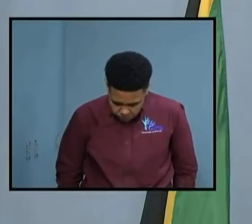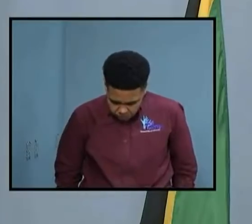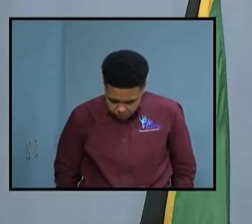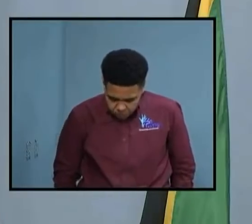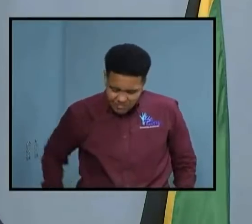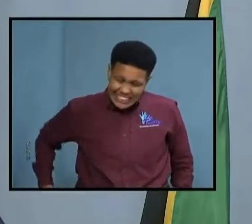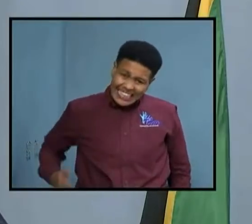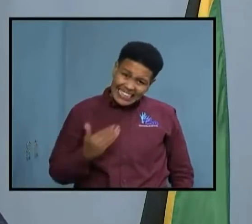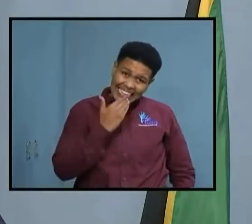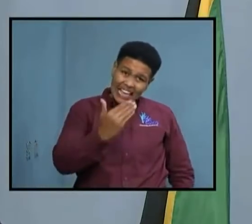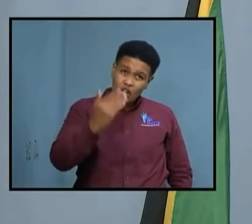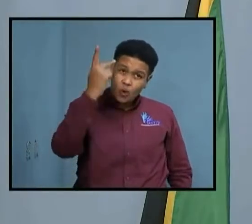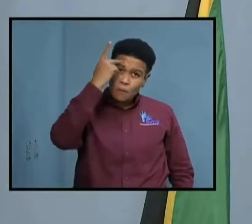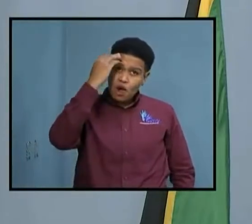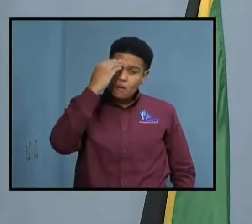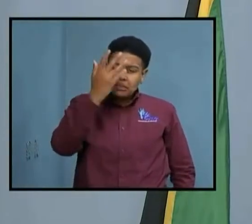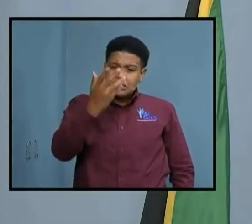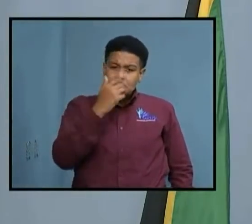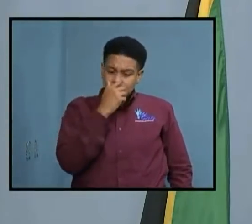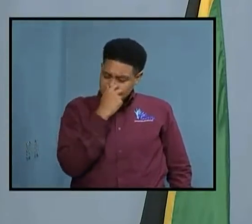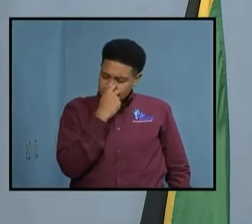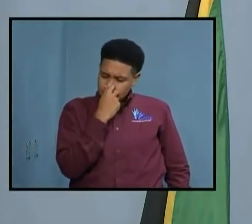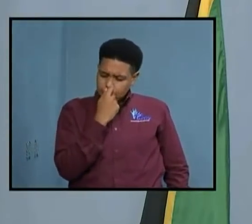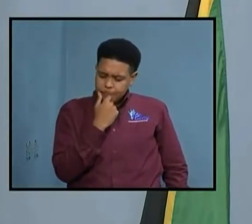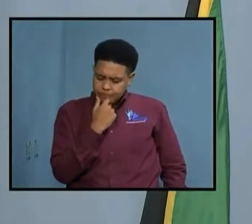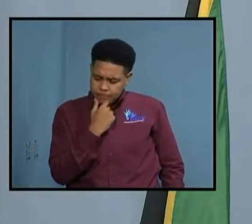Thank you very much, Prime Minister.